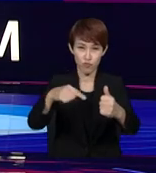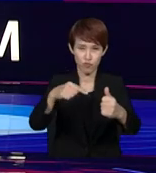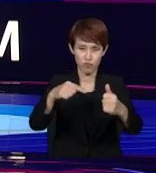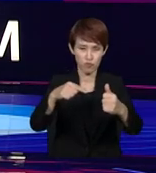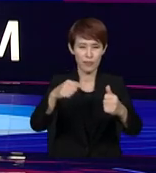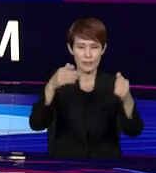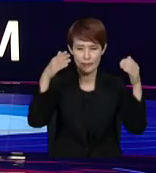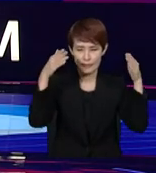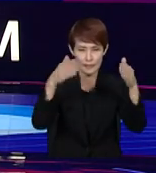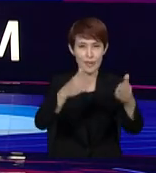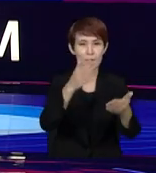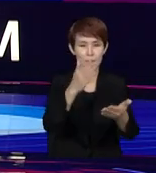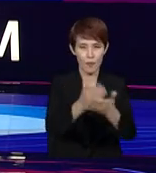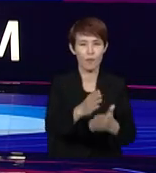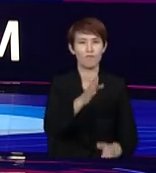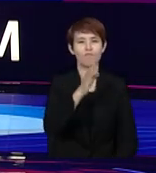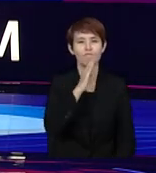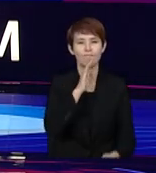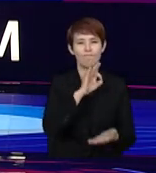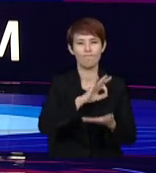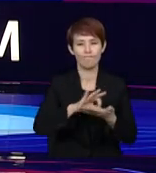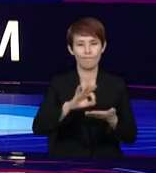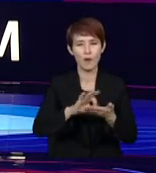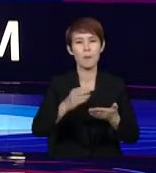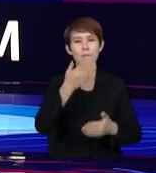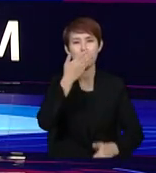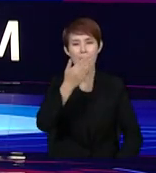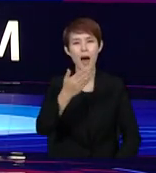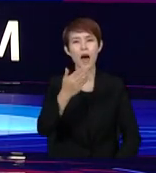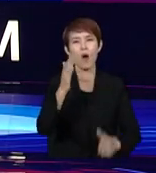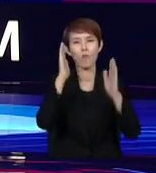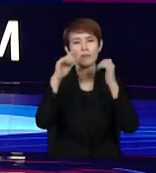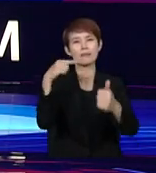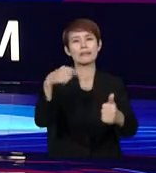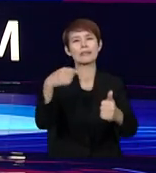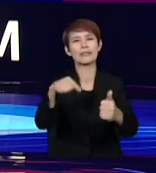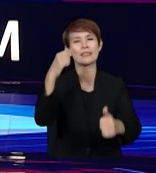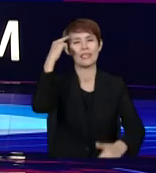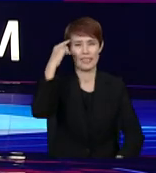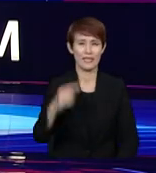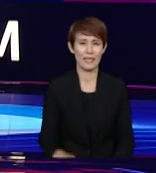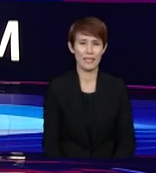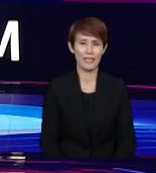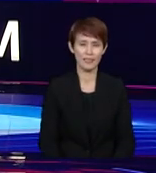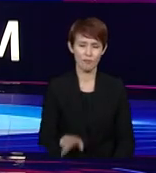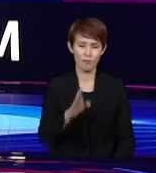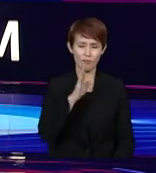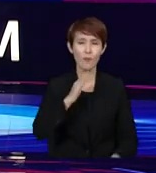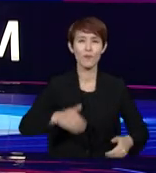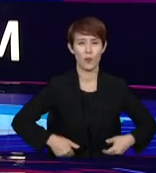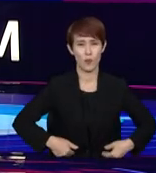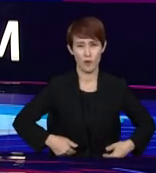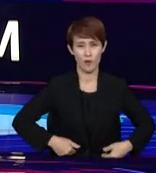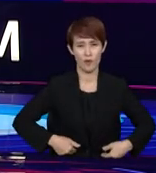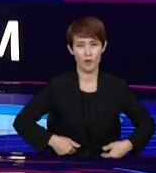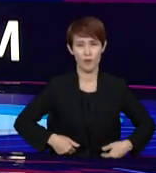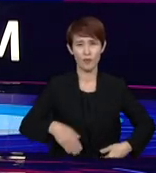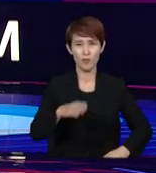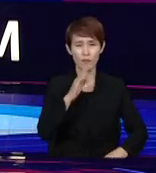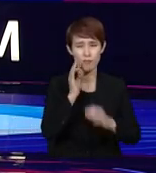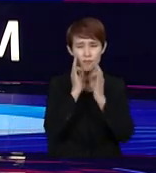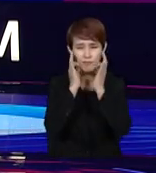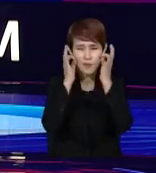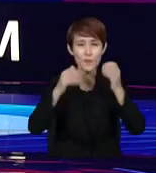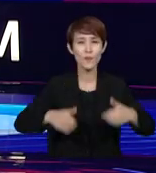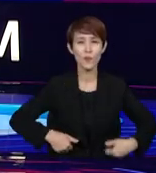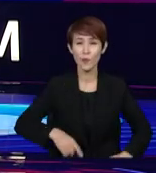one very unfortunate result of that is that what is absolutely crucial, namely the time-consuming kind of education for